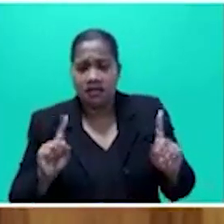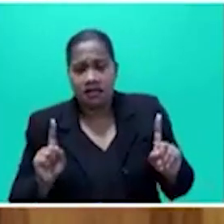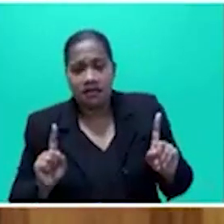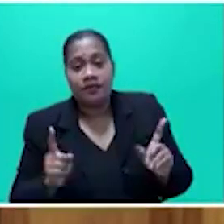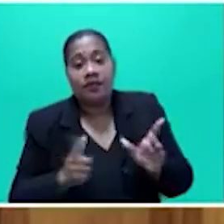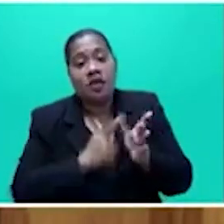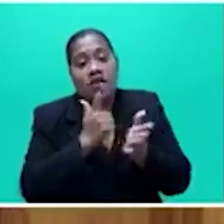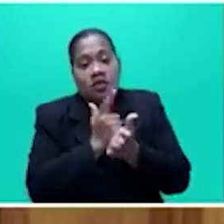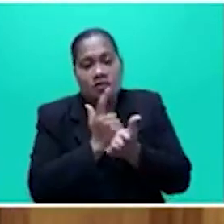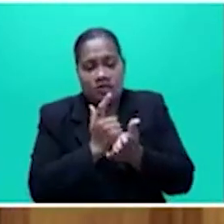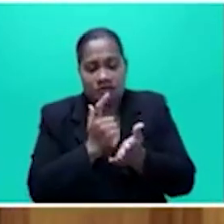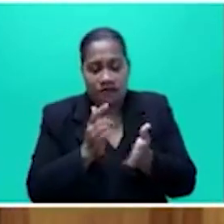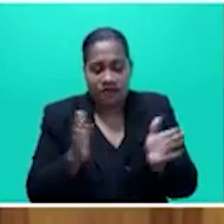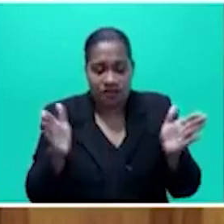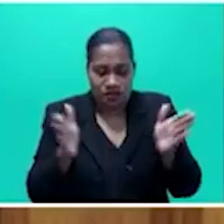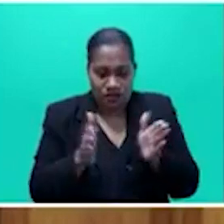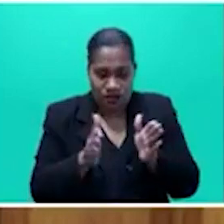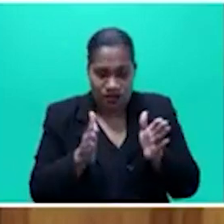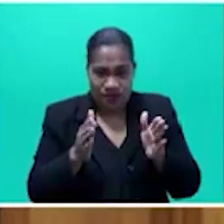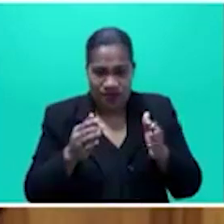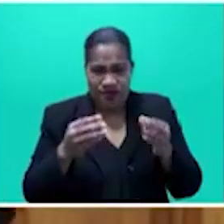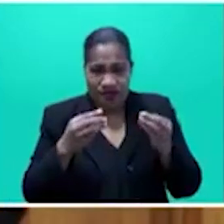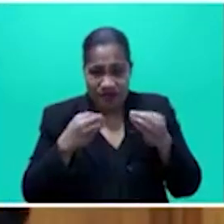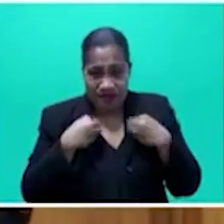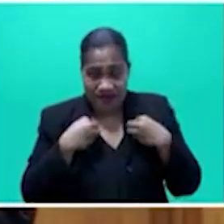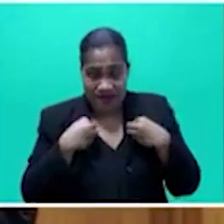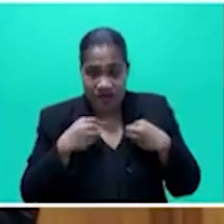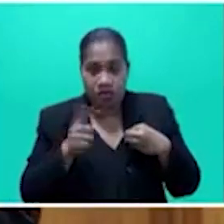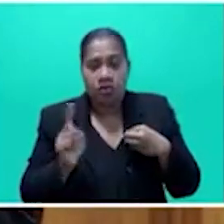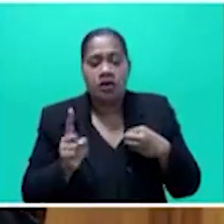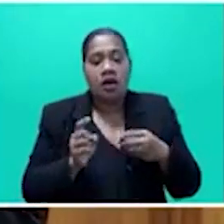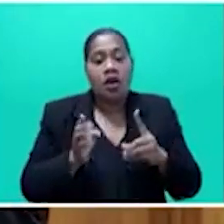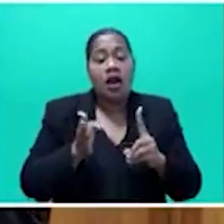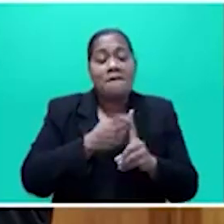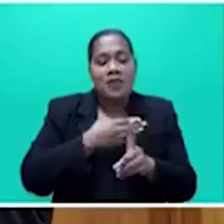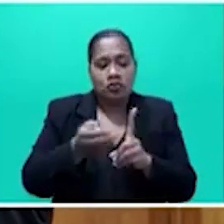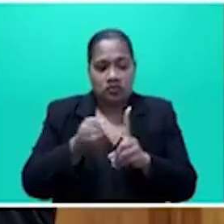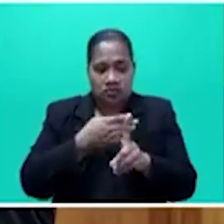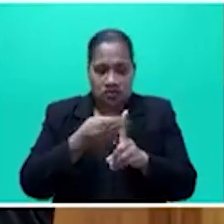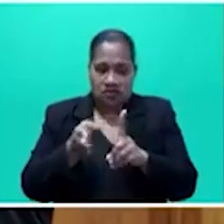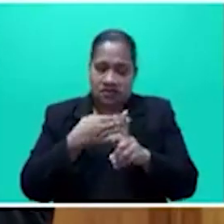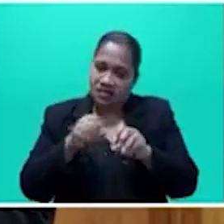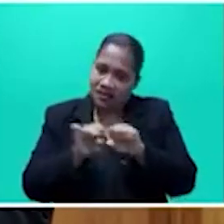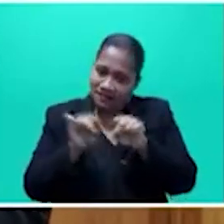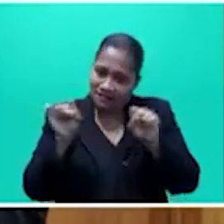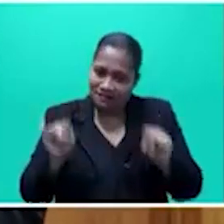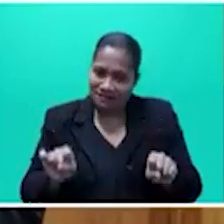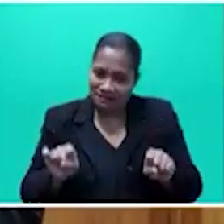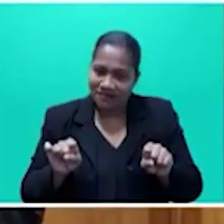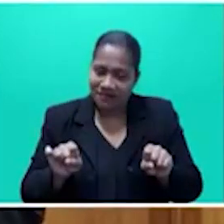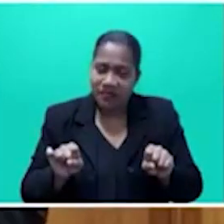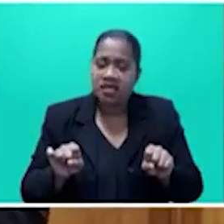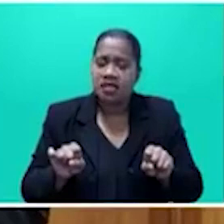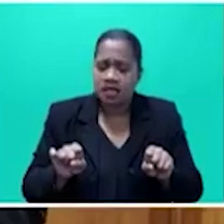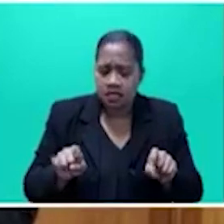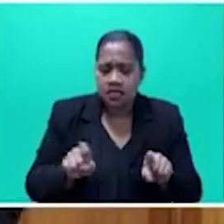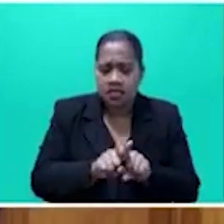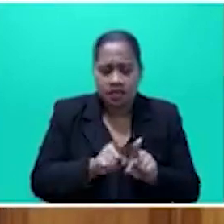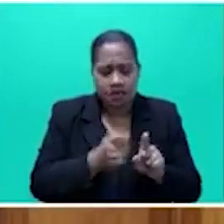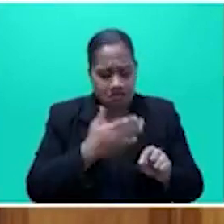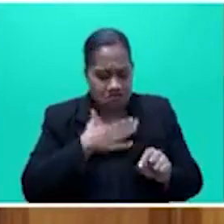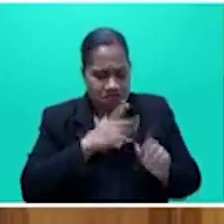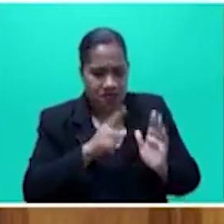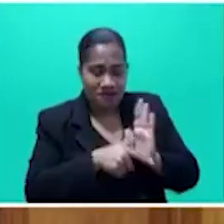small operators were abusing the system. There was a case during my time in tourism, Honorable Speaker,